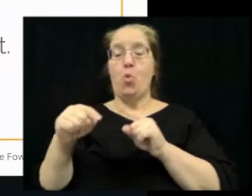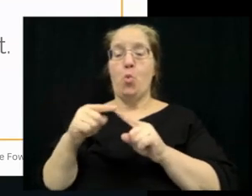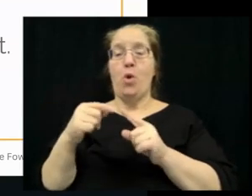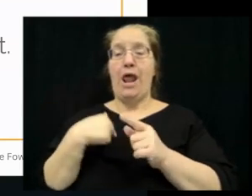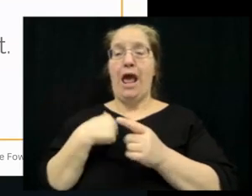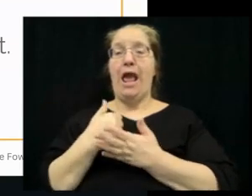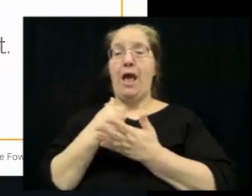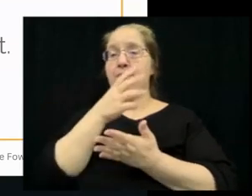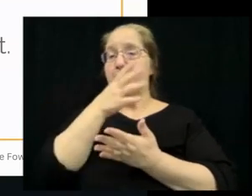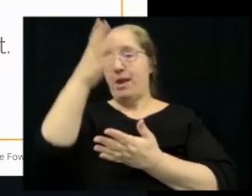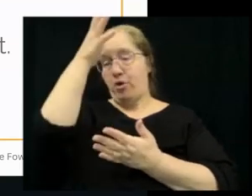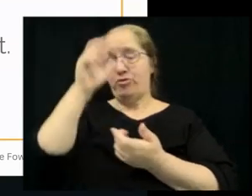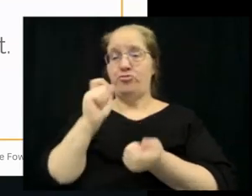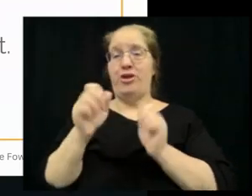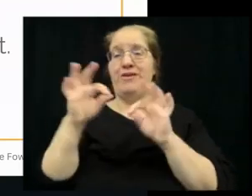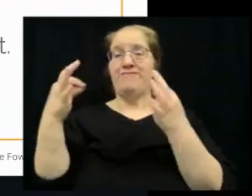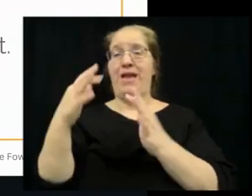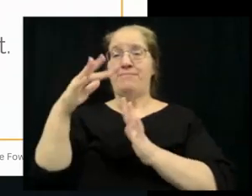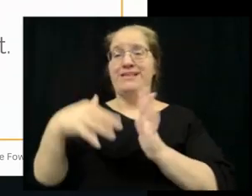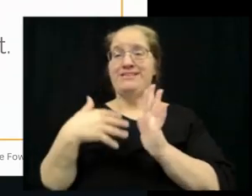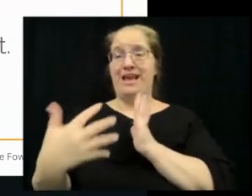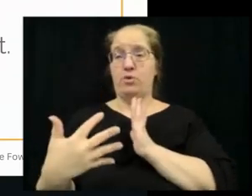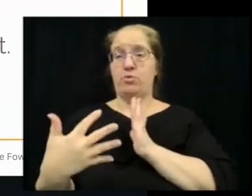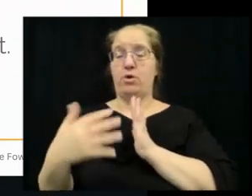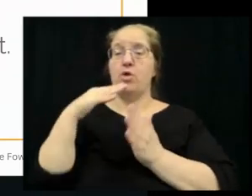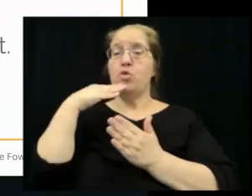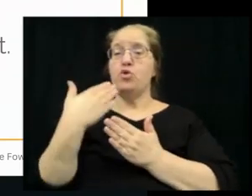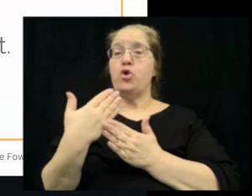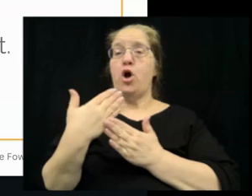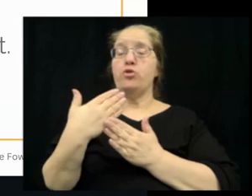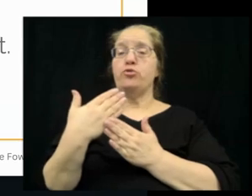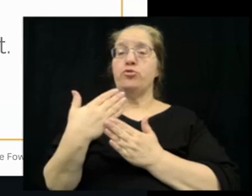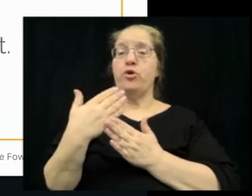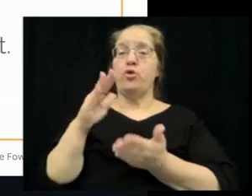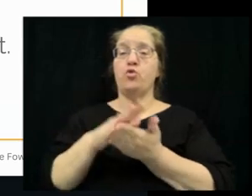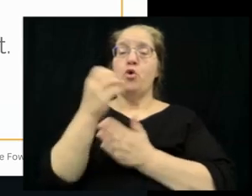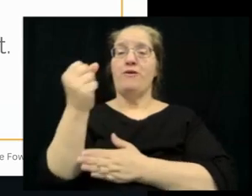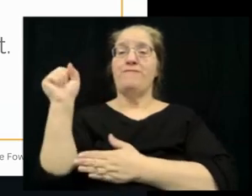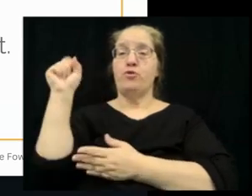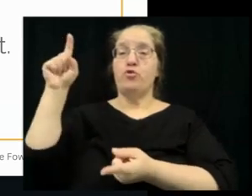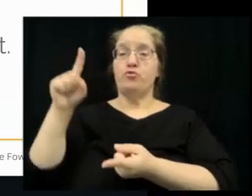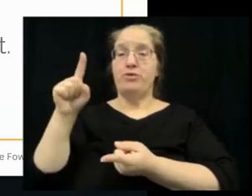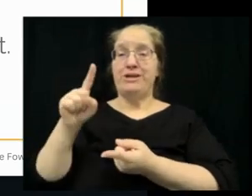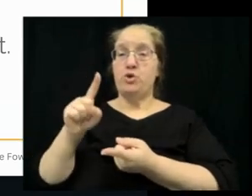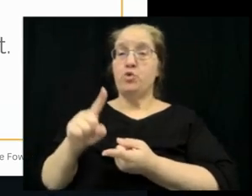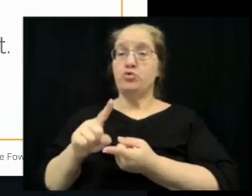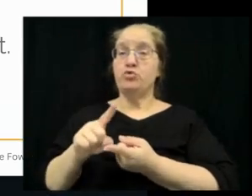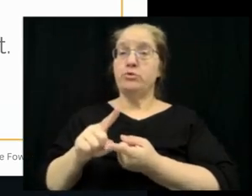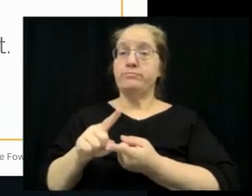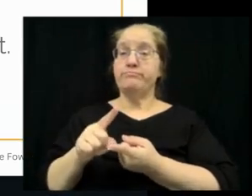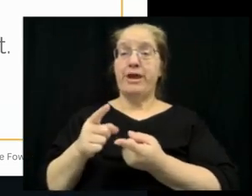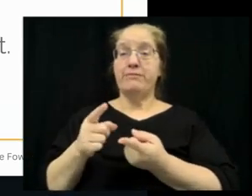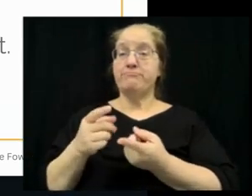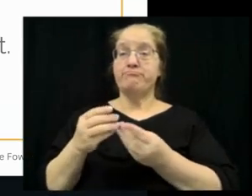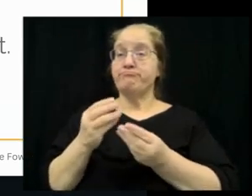the daughter's school refusal suddenly reduced and continued to dwindle for the remainder of the school